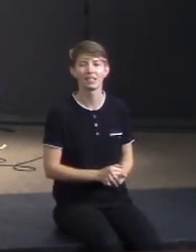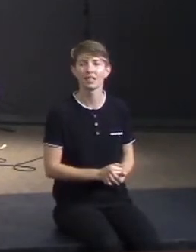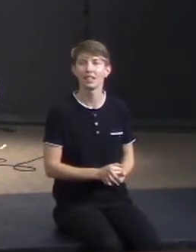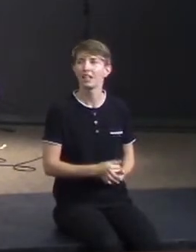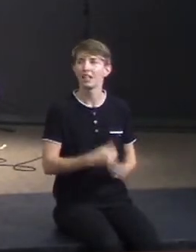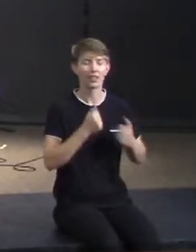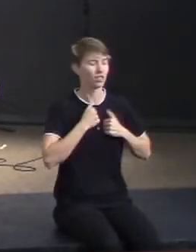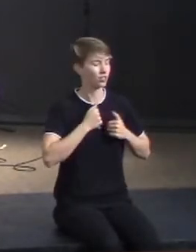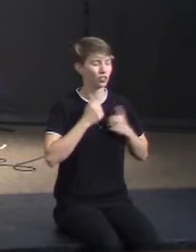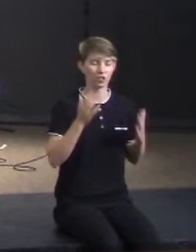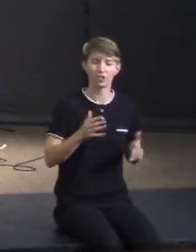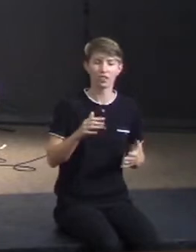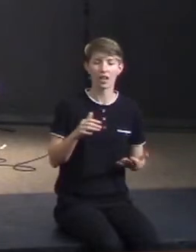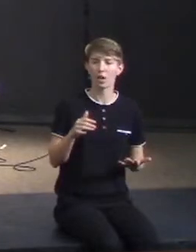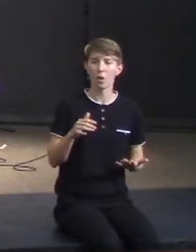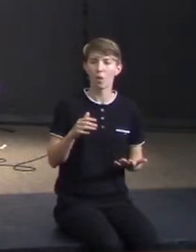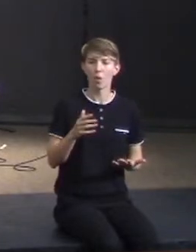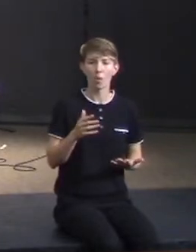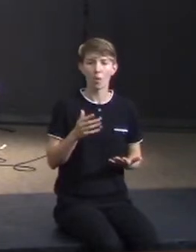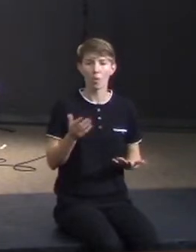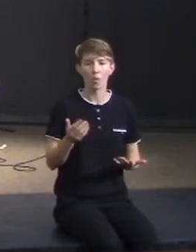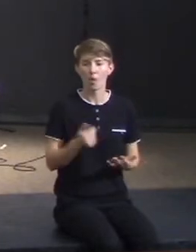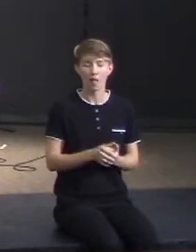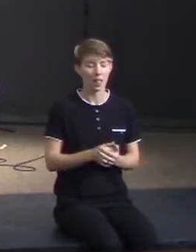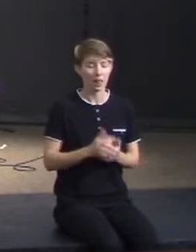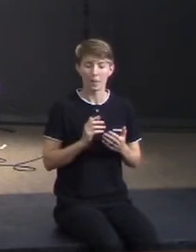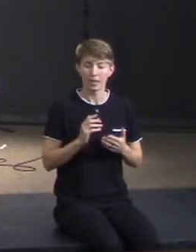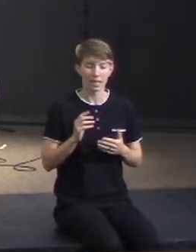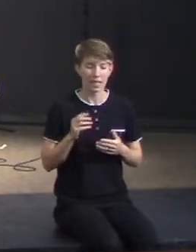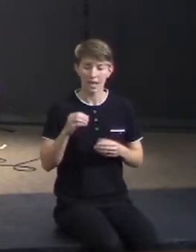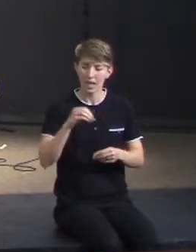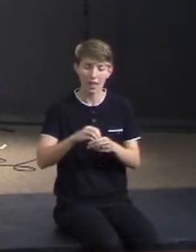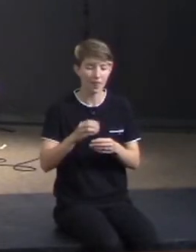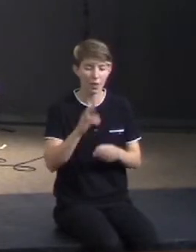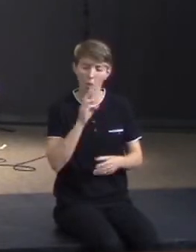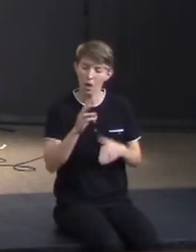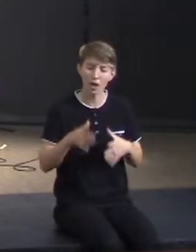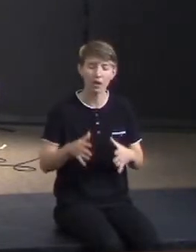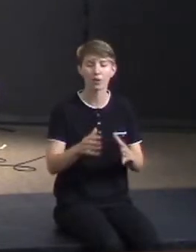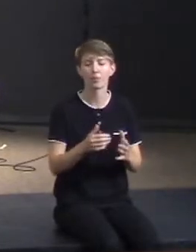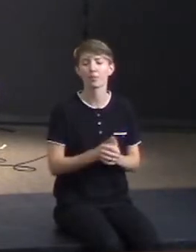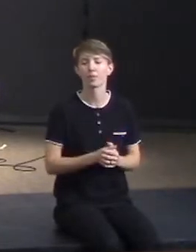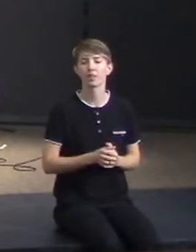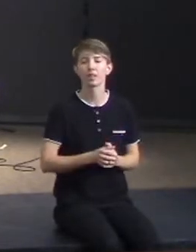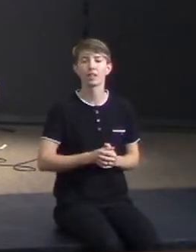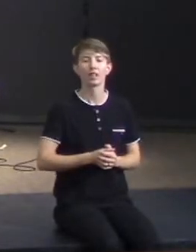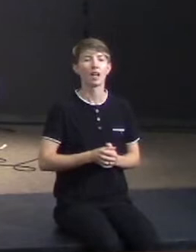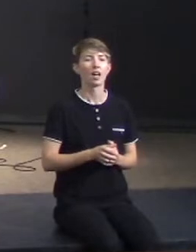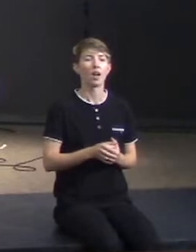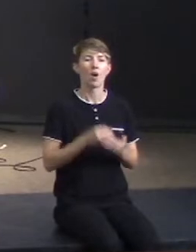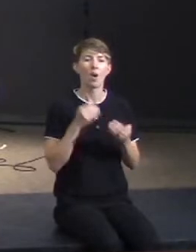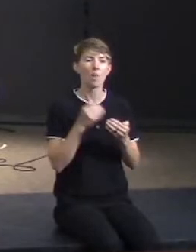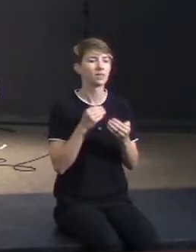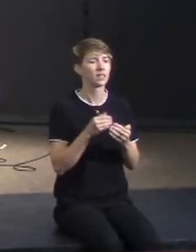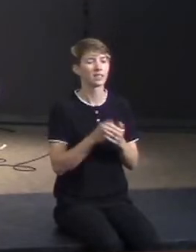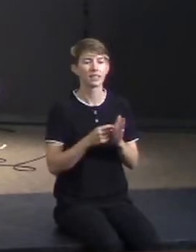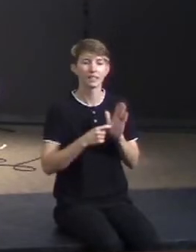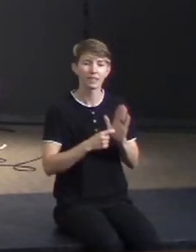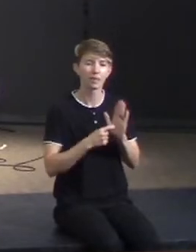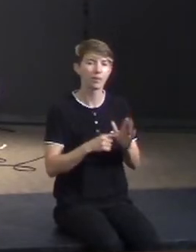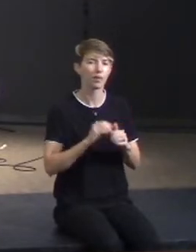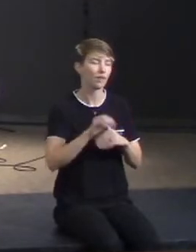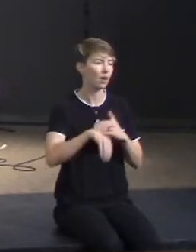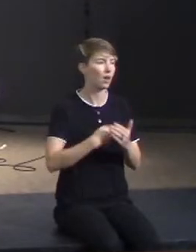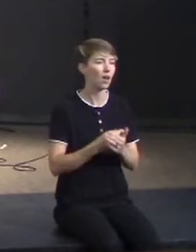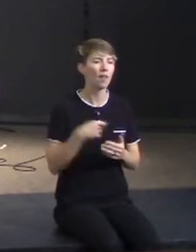And the soldier's like, well, get me in that water. Soldiers are there almost as the symbol of all of us